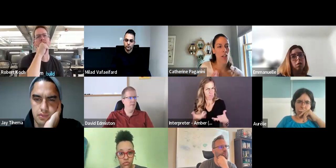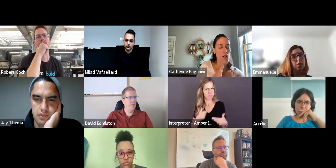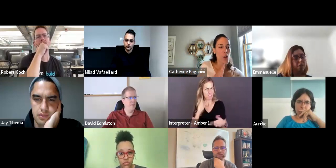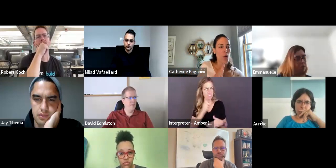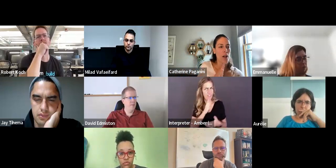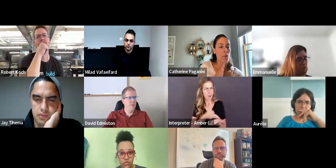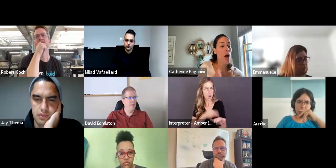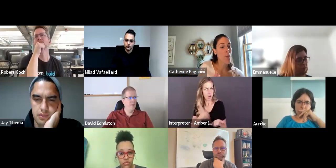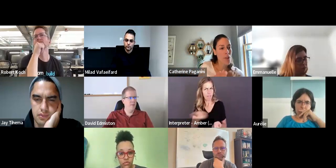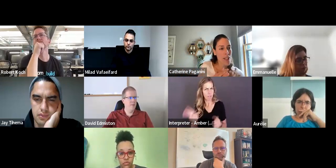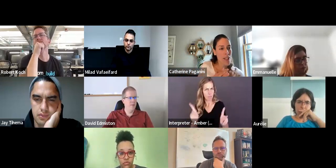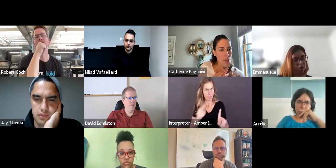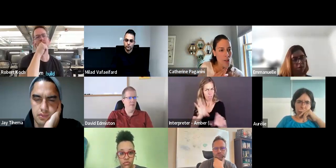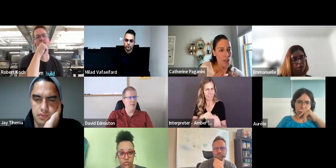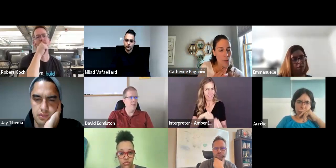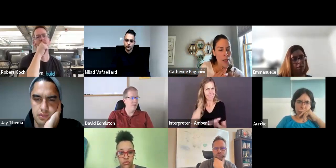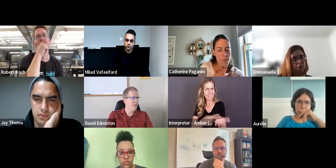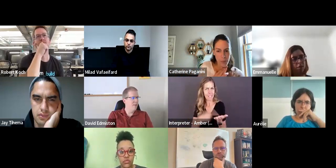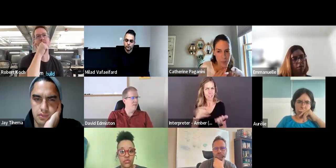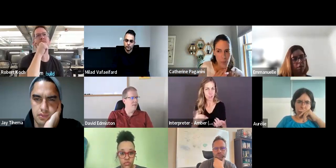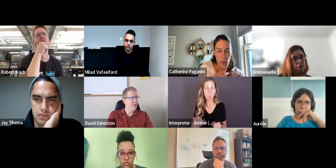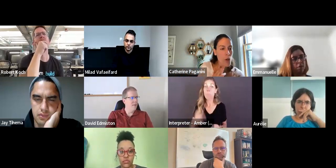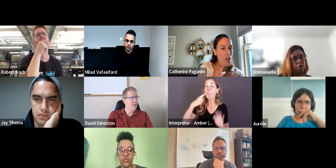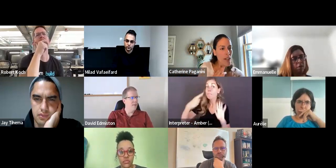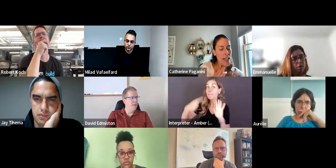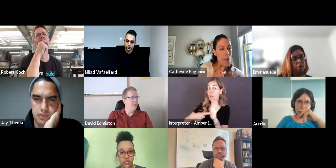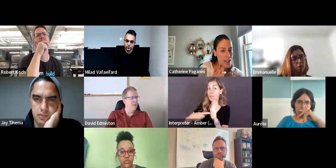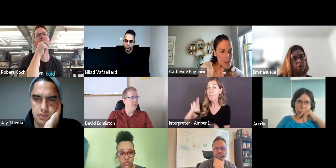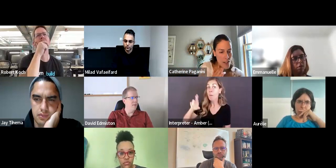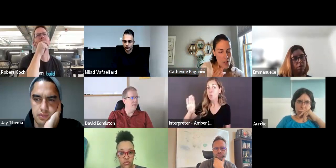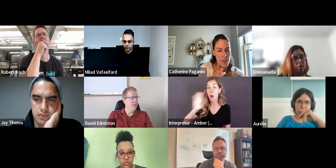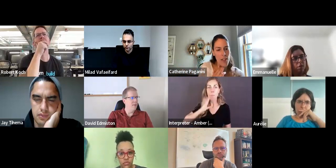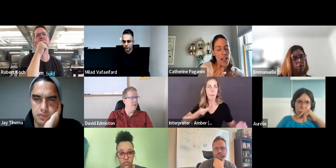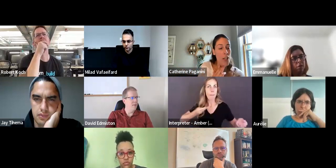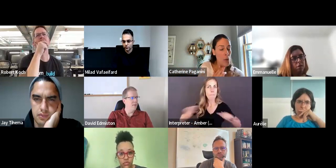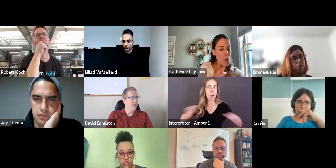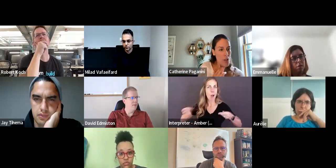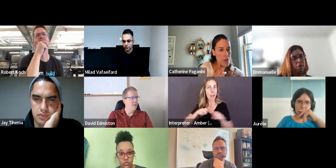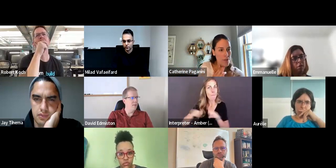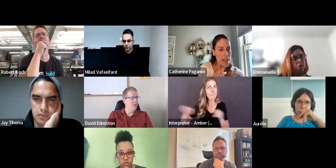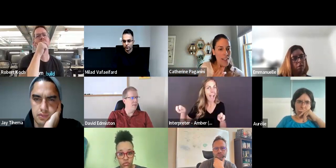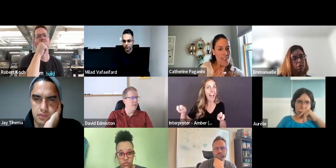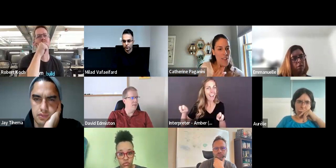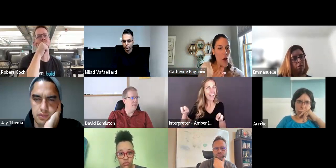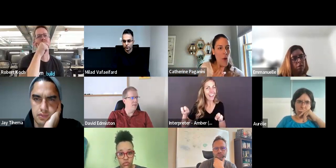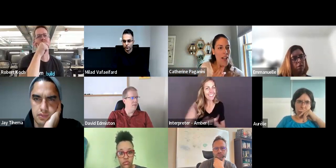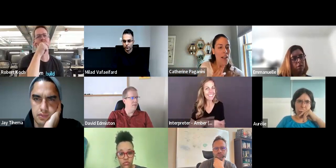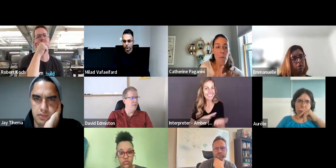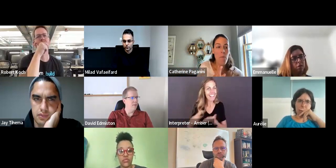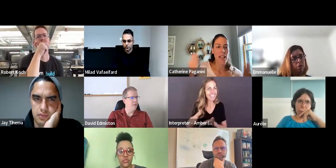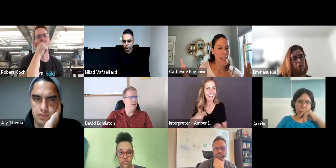right? So Rob, for example, is going to be moderating a panel discussion at KubeCrash, right?